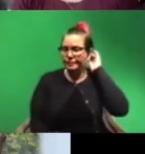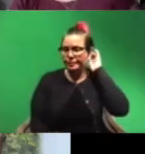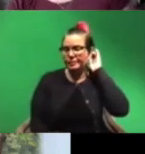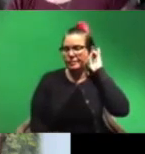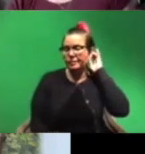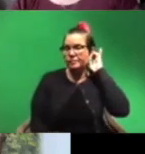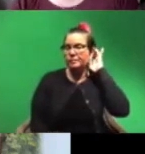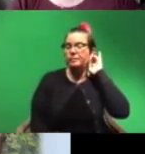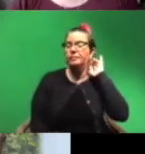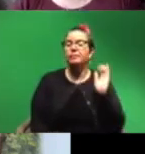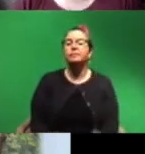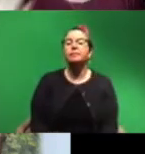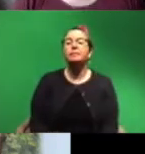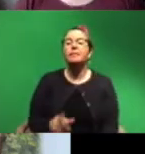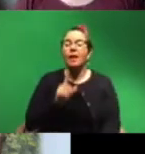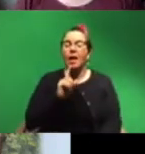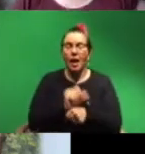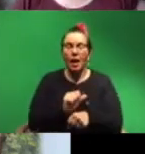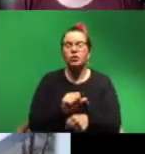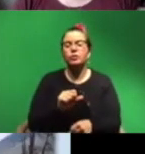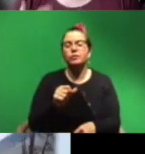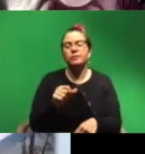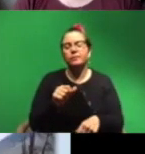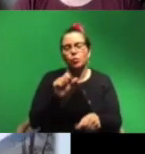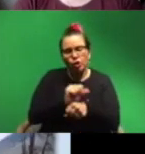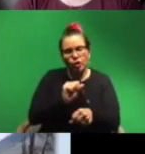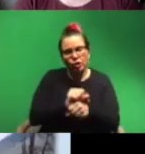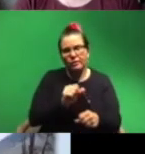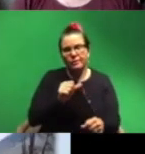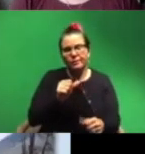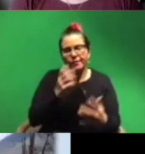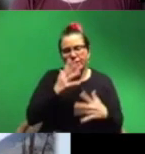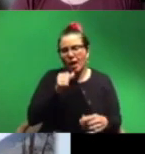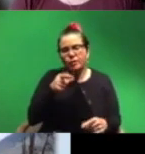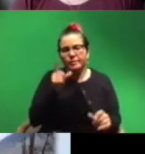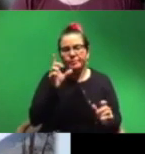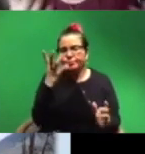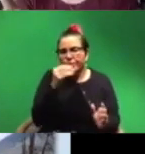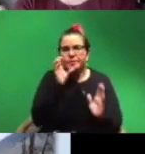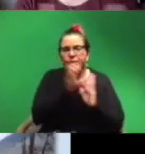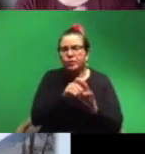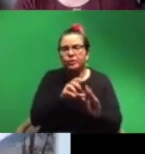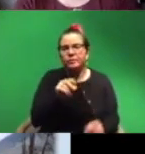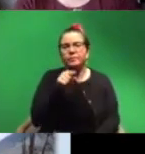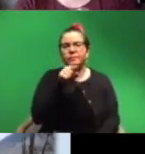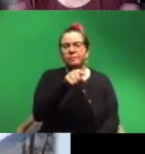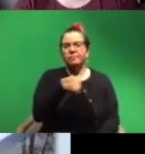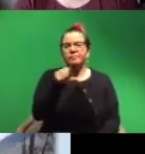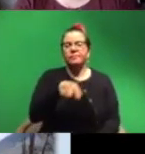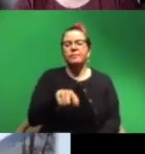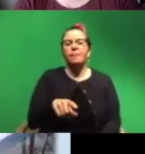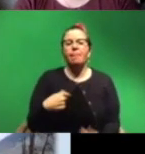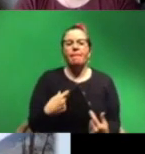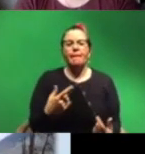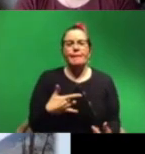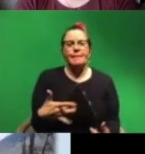when I was doing my actual geology work, because I was there to work, unfortunately, it wasn't just all pretty pictures. This is kind of where I'd be hanging out